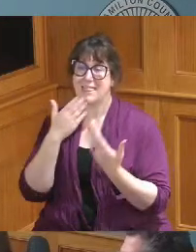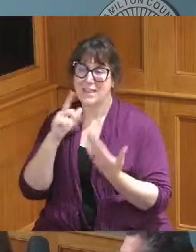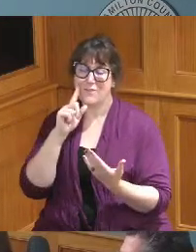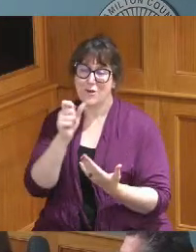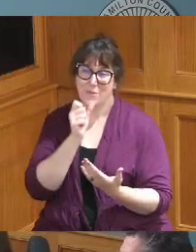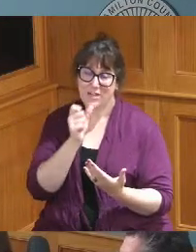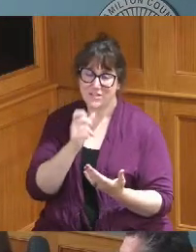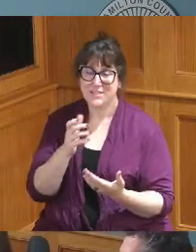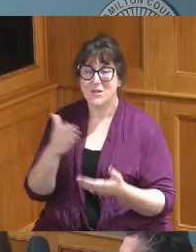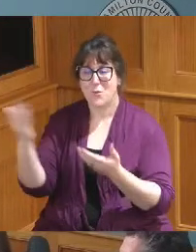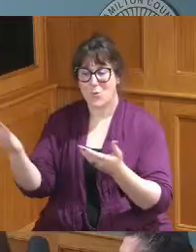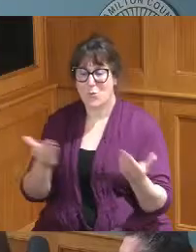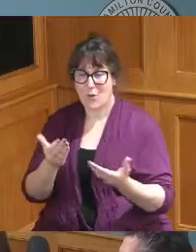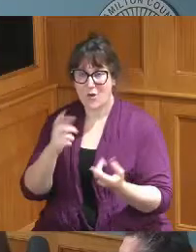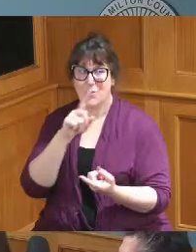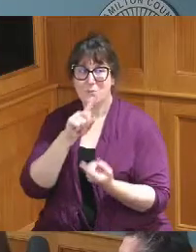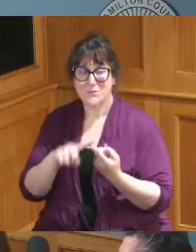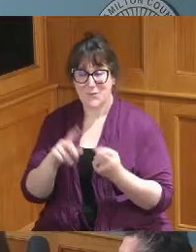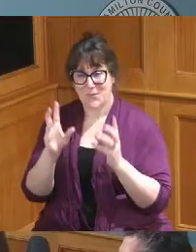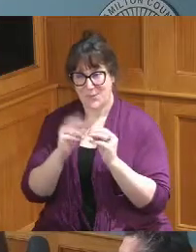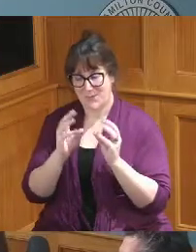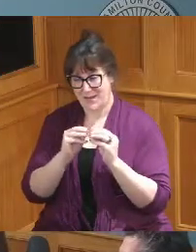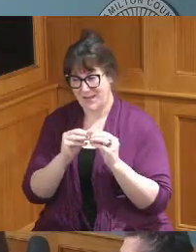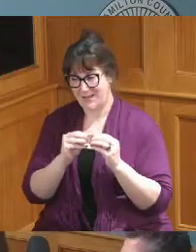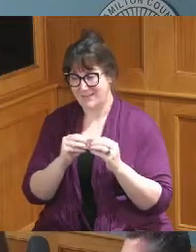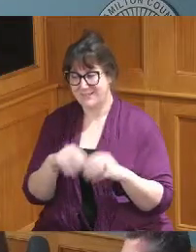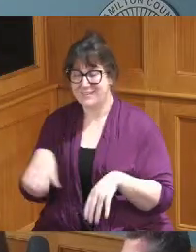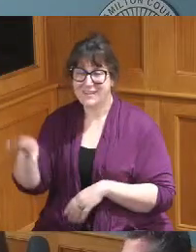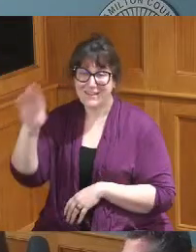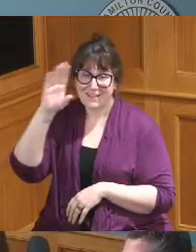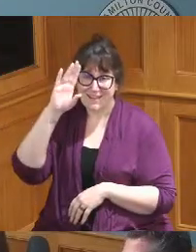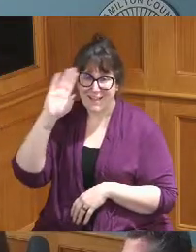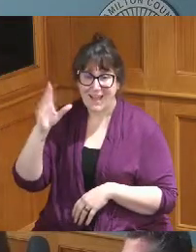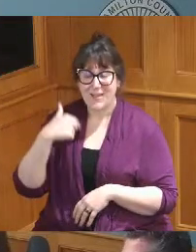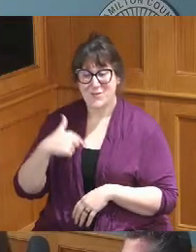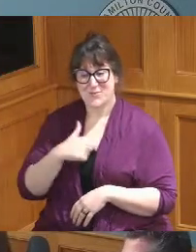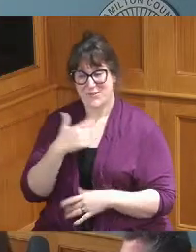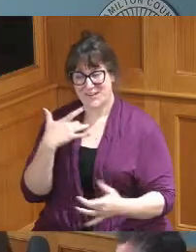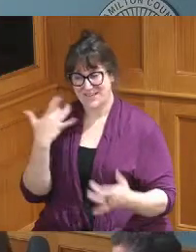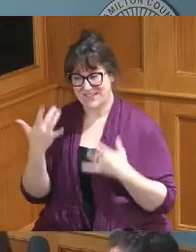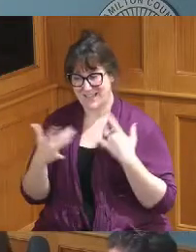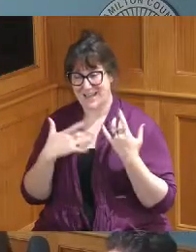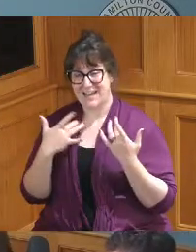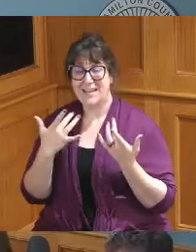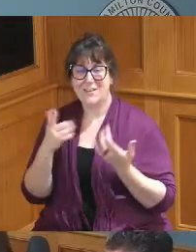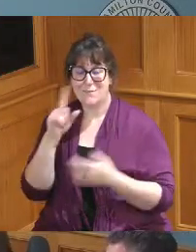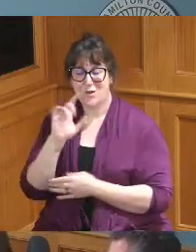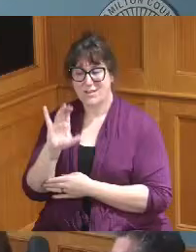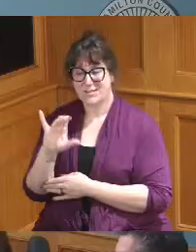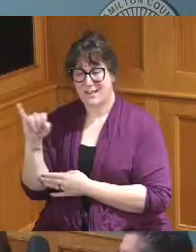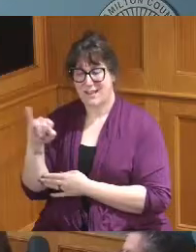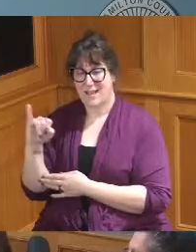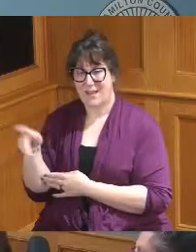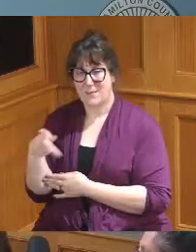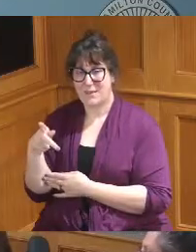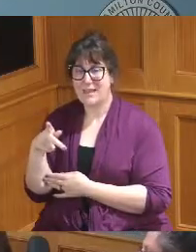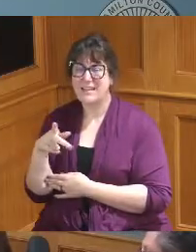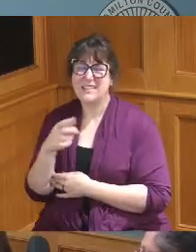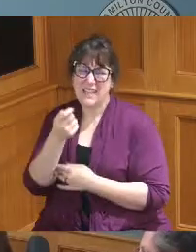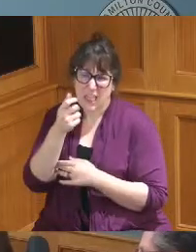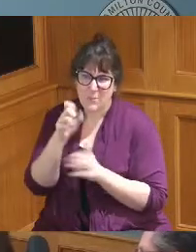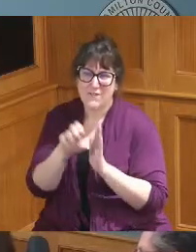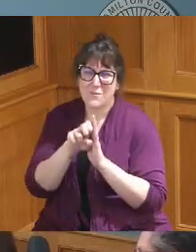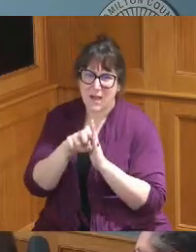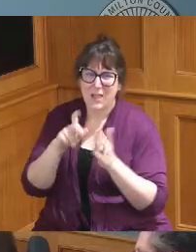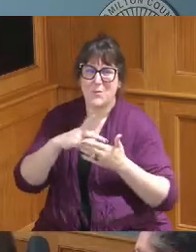afternoon, Commissioners. I'm Catherine Fitzgerald with Alloy Development. We're very excited to present on this. It is a bit of a pilot program,